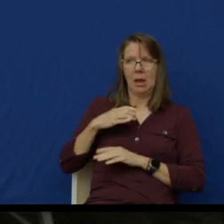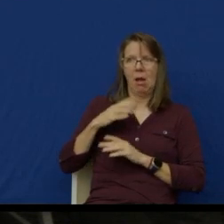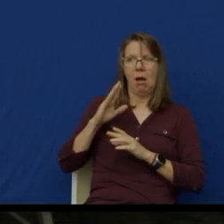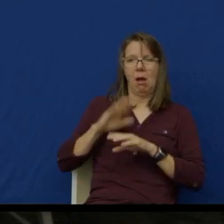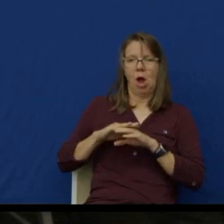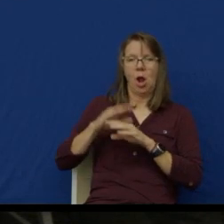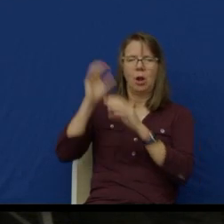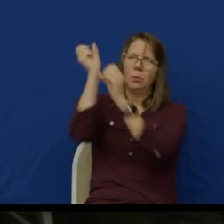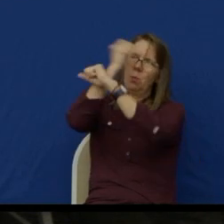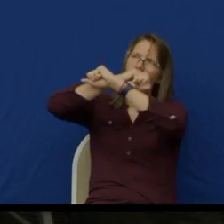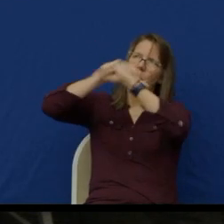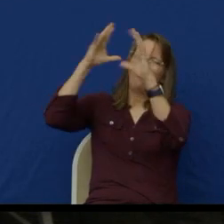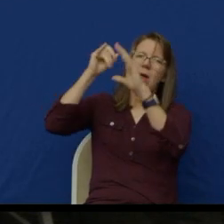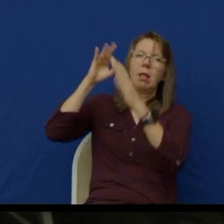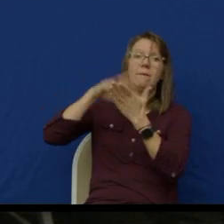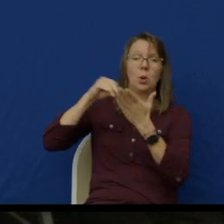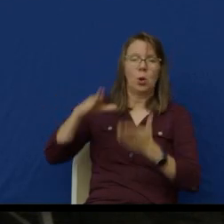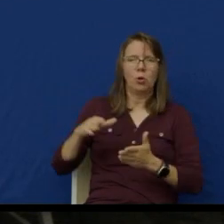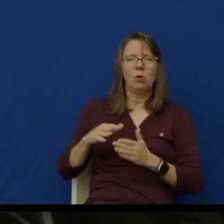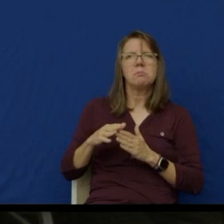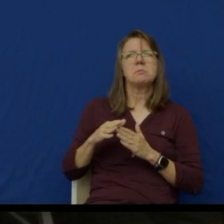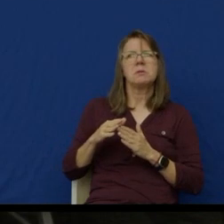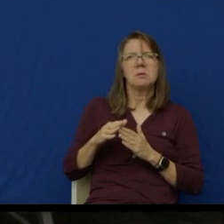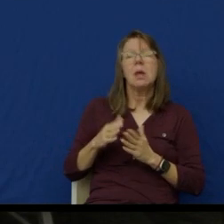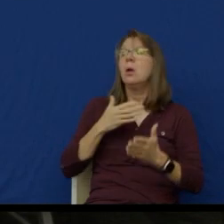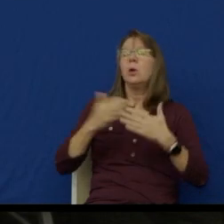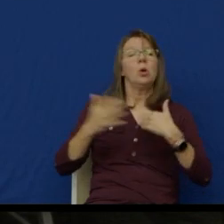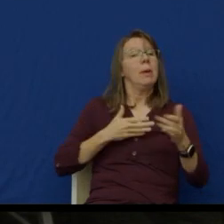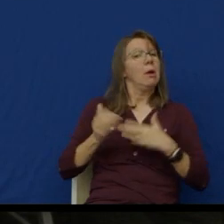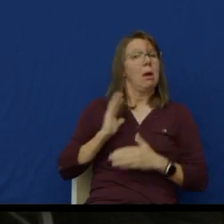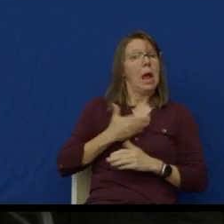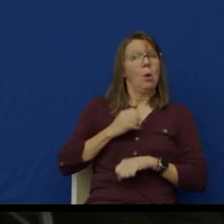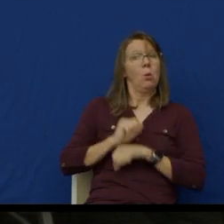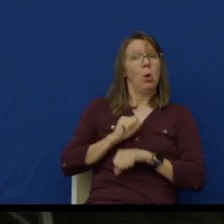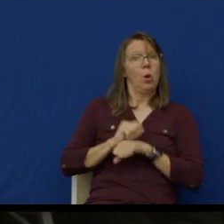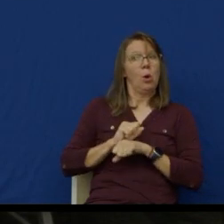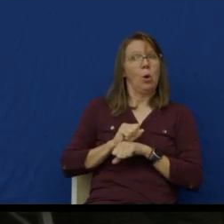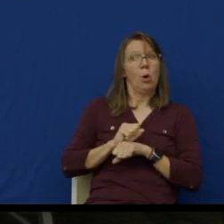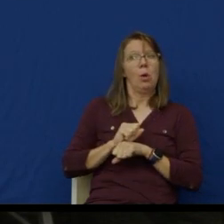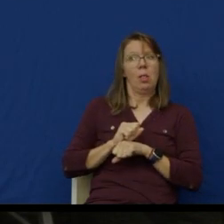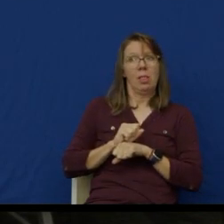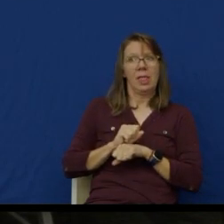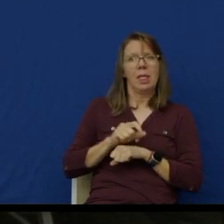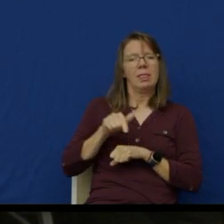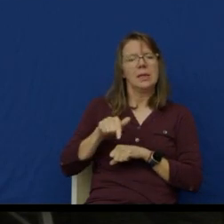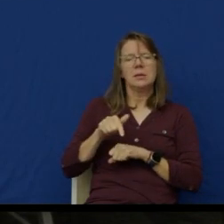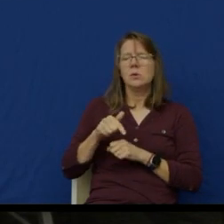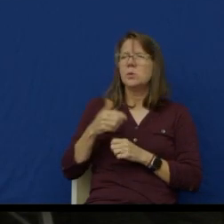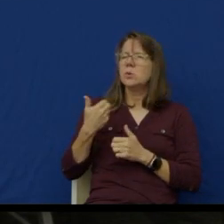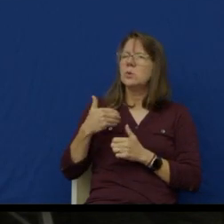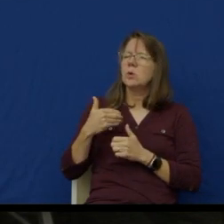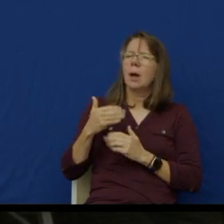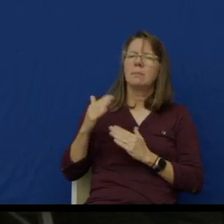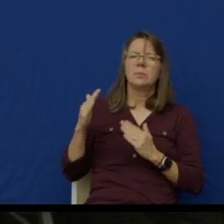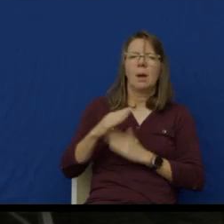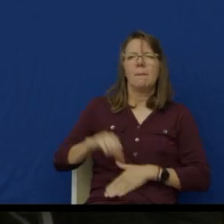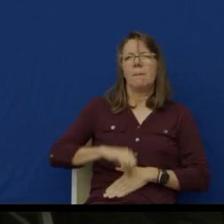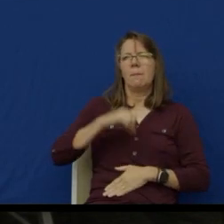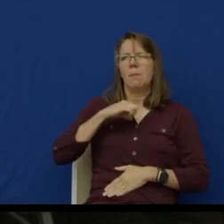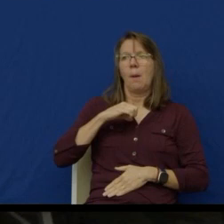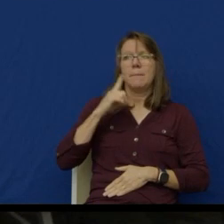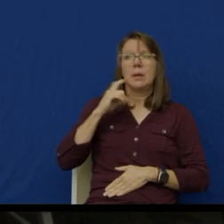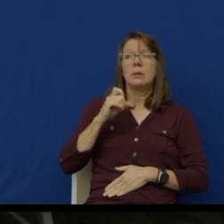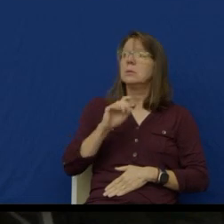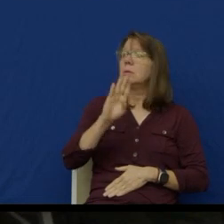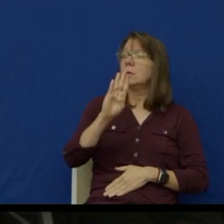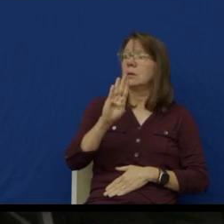and no matter what our work is, this is what's most proud of the work, because KDE staff does